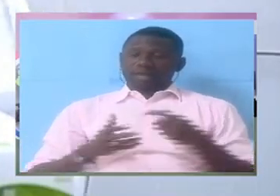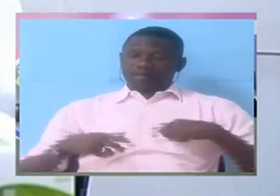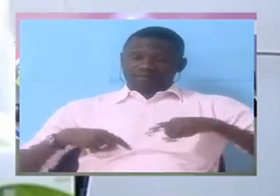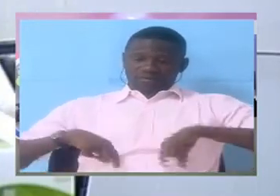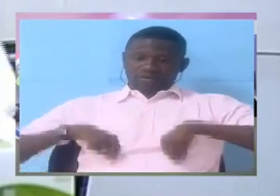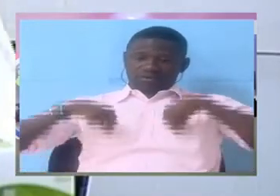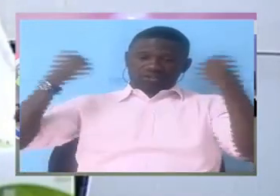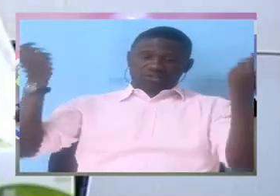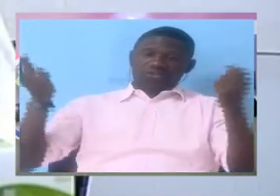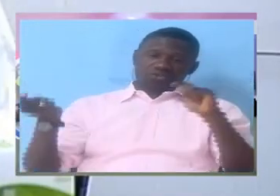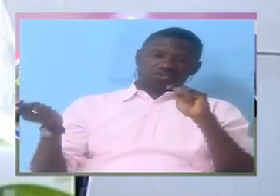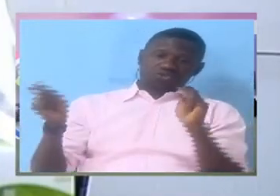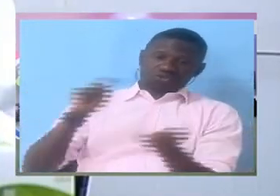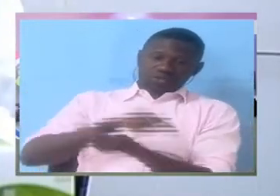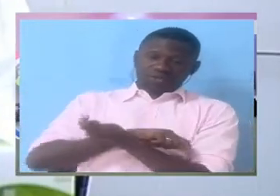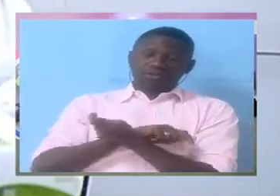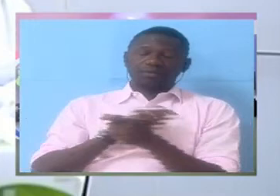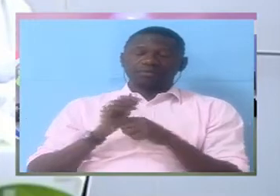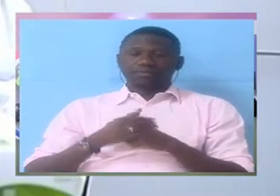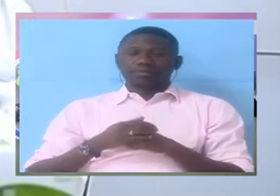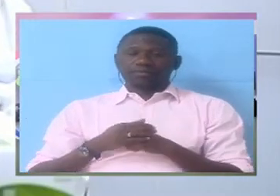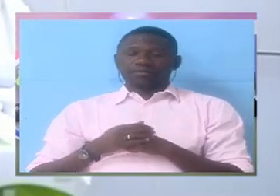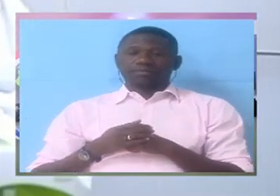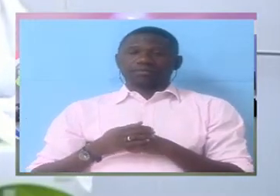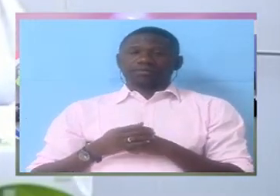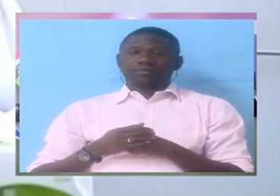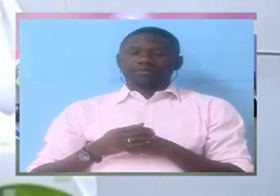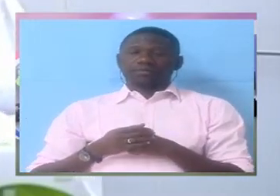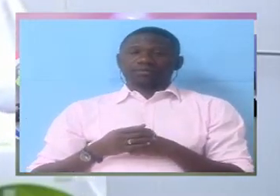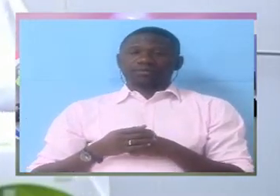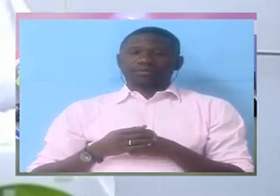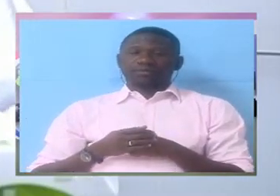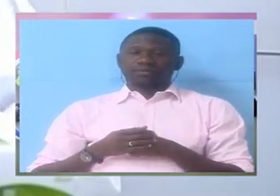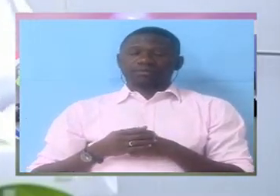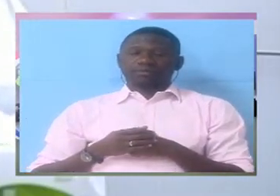undress. Ngawurang. I took my